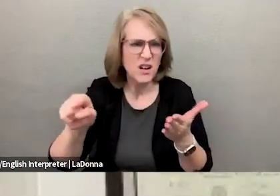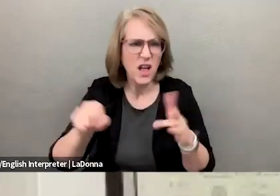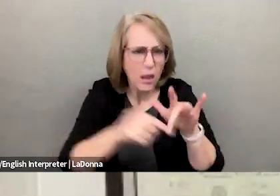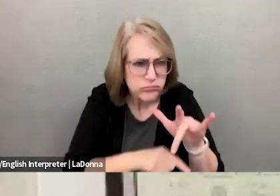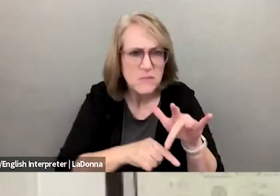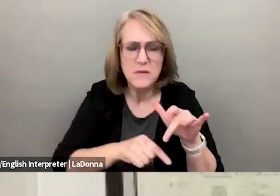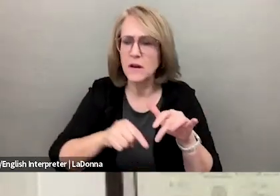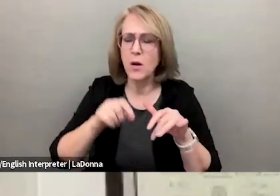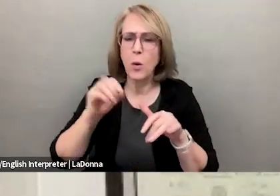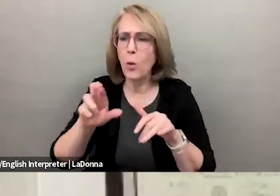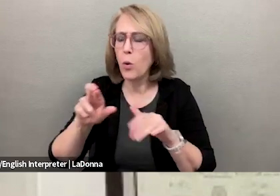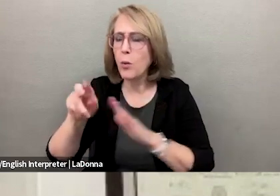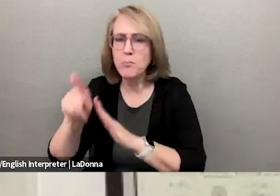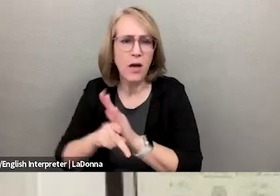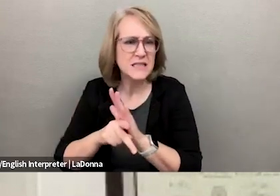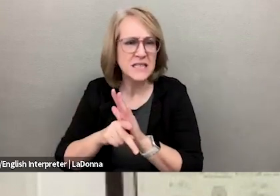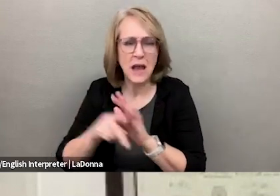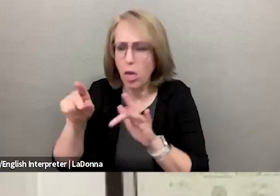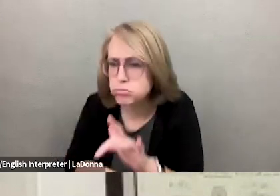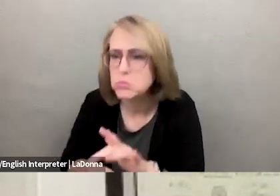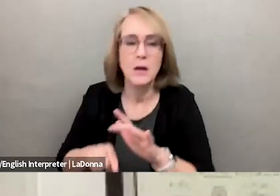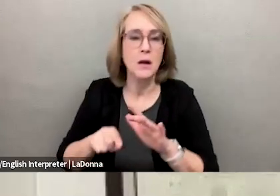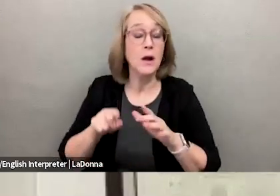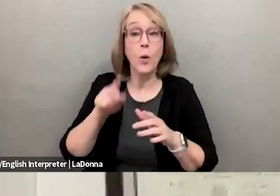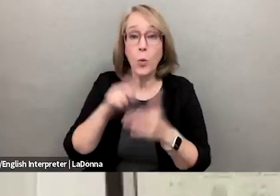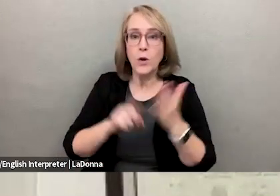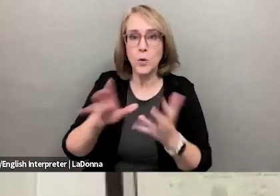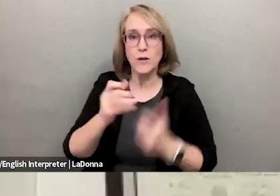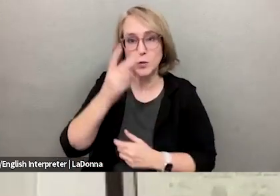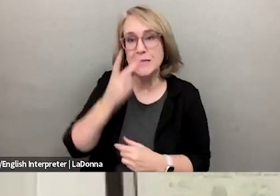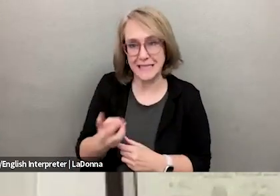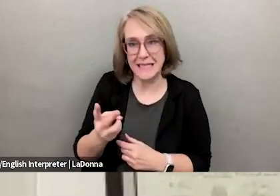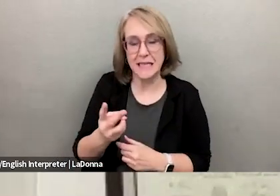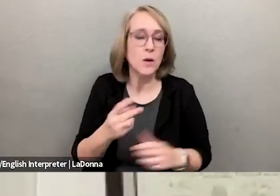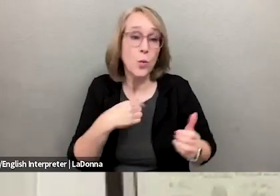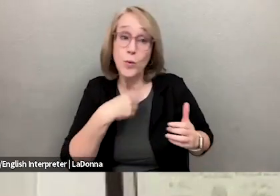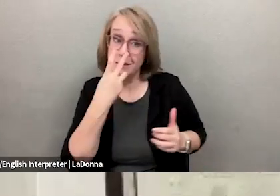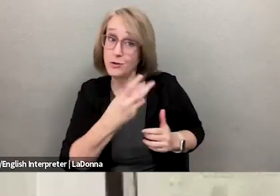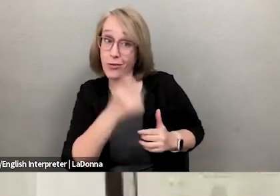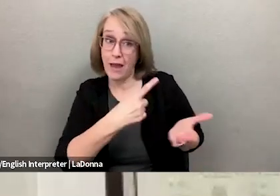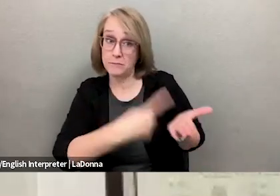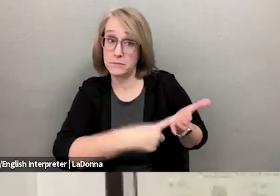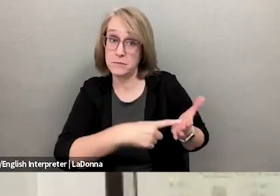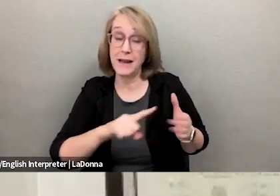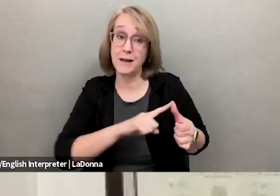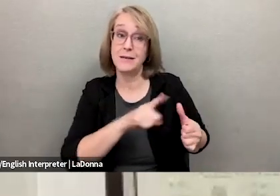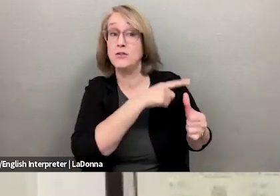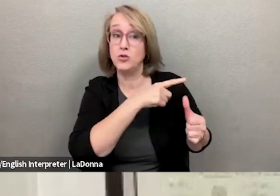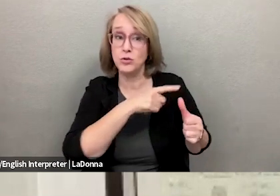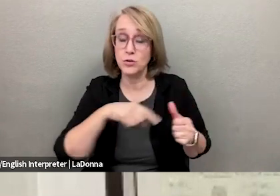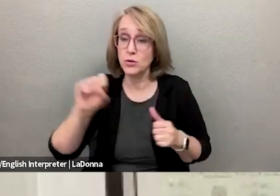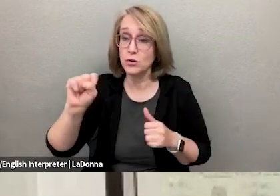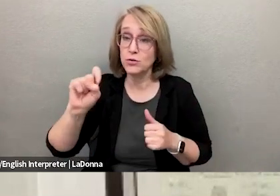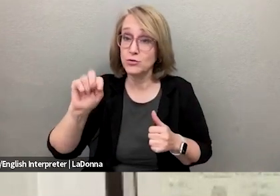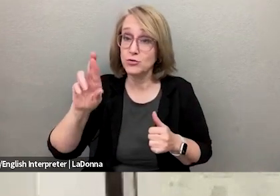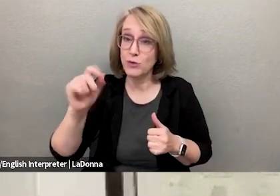specific policy opportunities that you would like to see. I think we see that in the initial strategy, that about a page and a